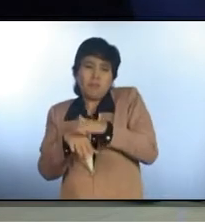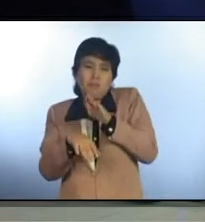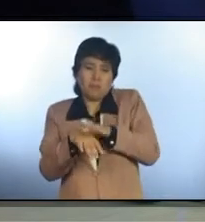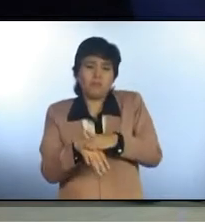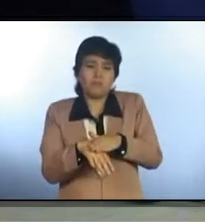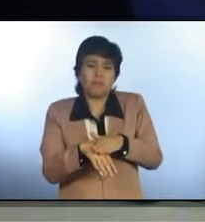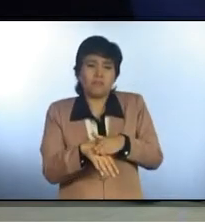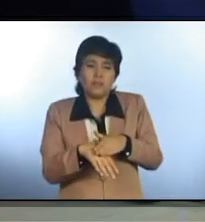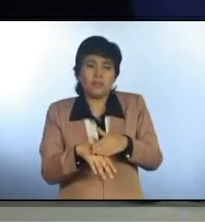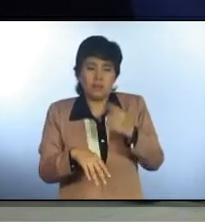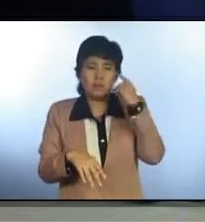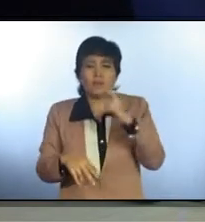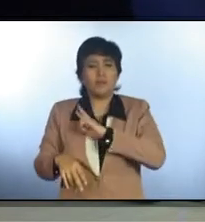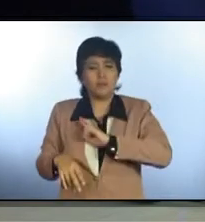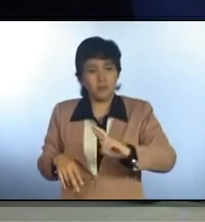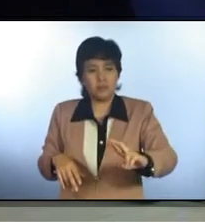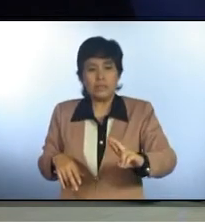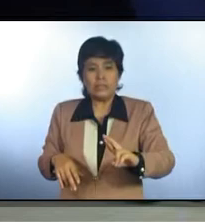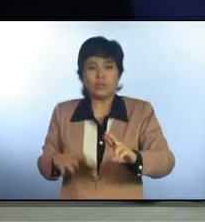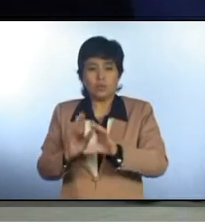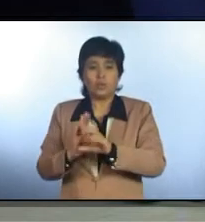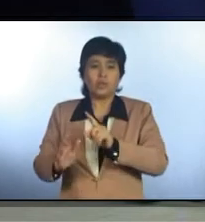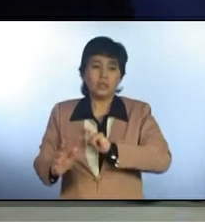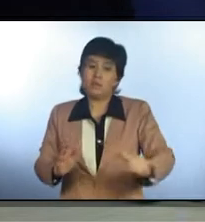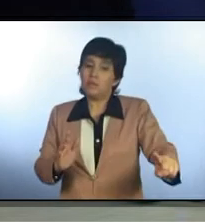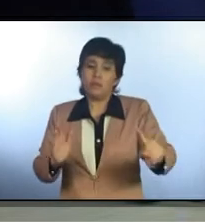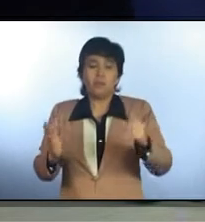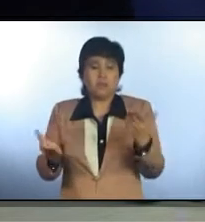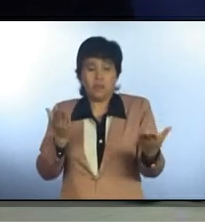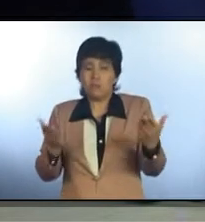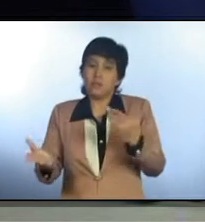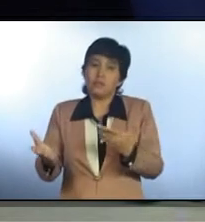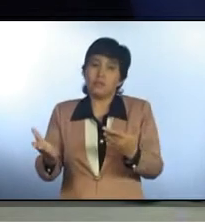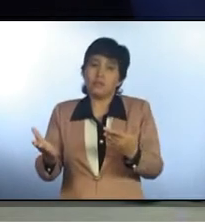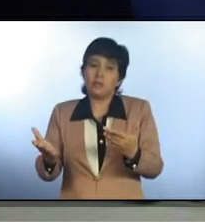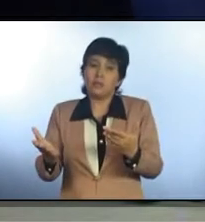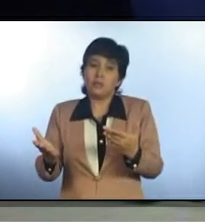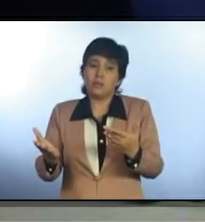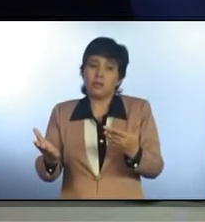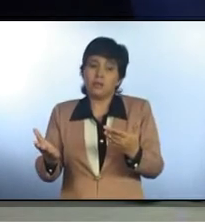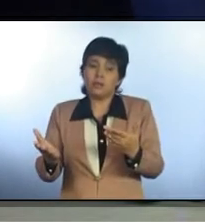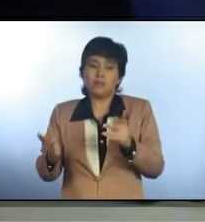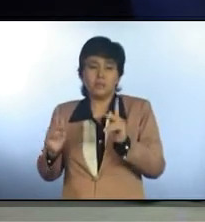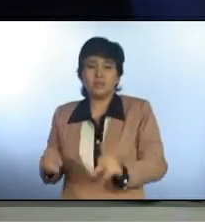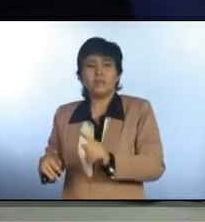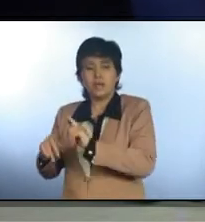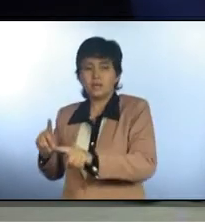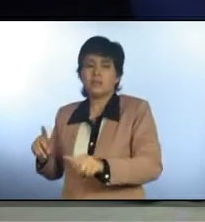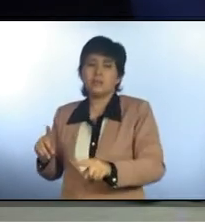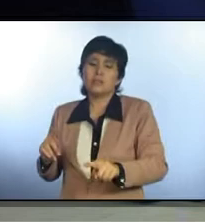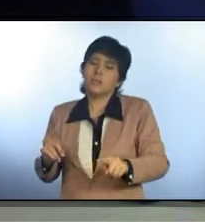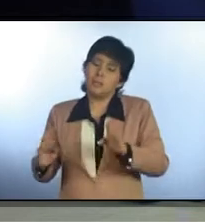their religion could be Islam, or their religion could be Christianity. But then